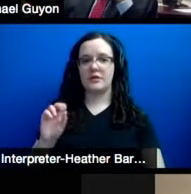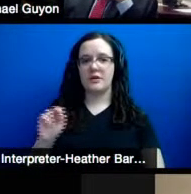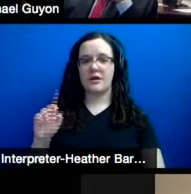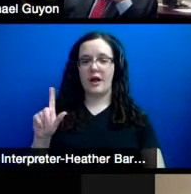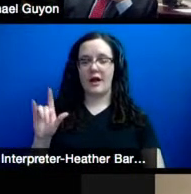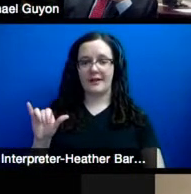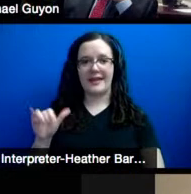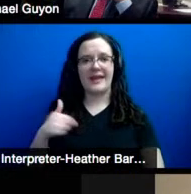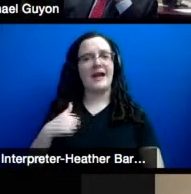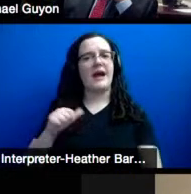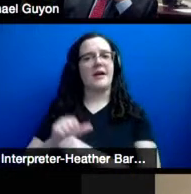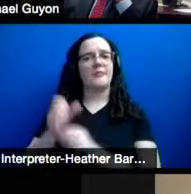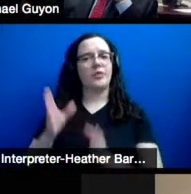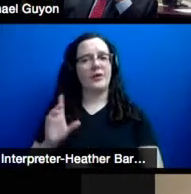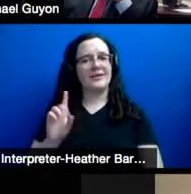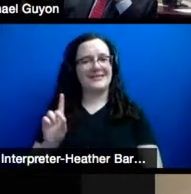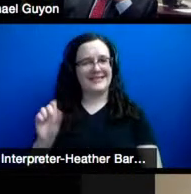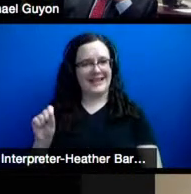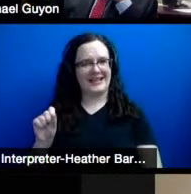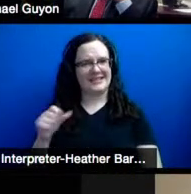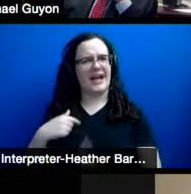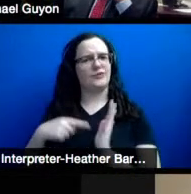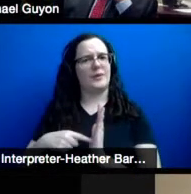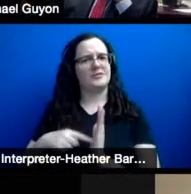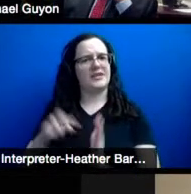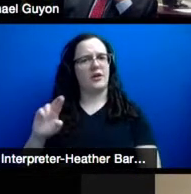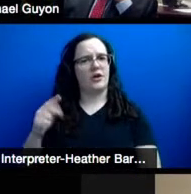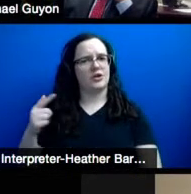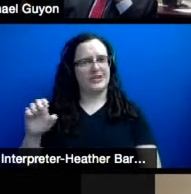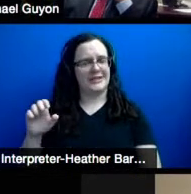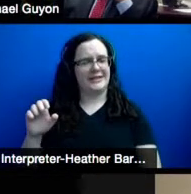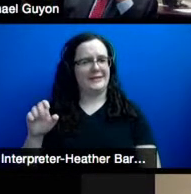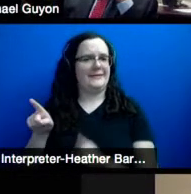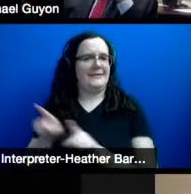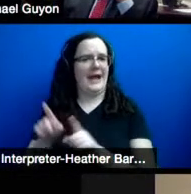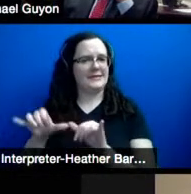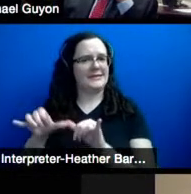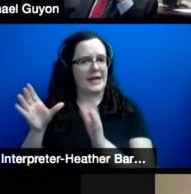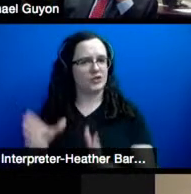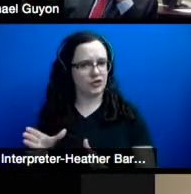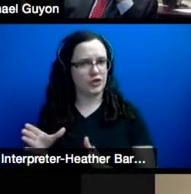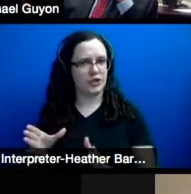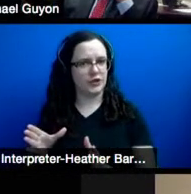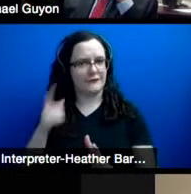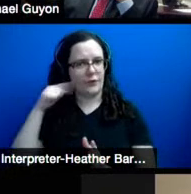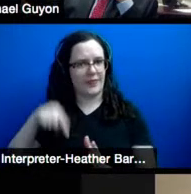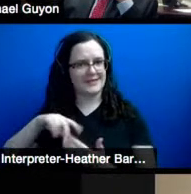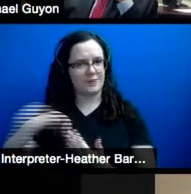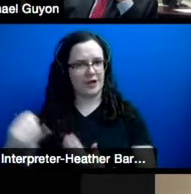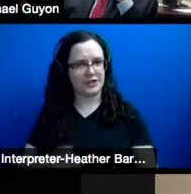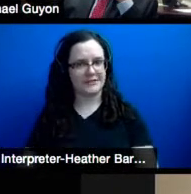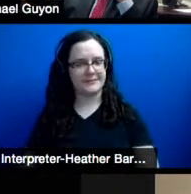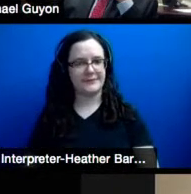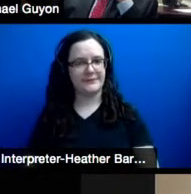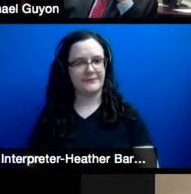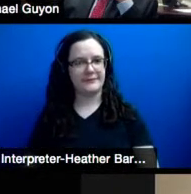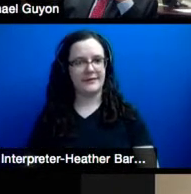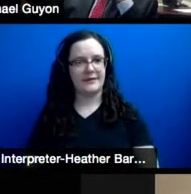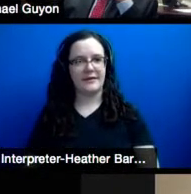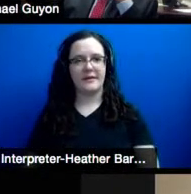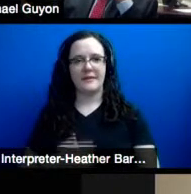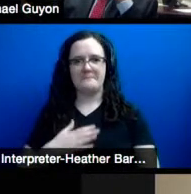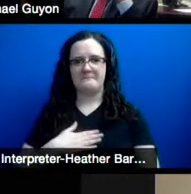of DDS and represent RG&E as the engineer on for this project. My